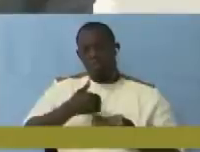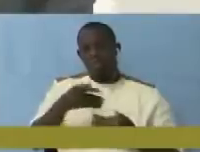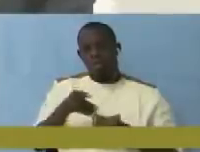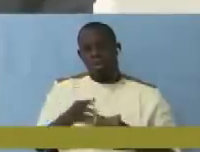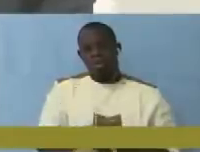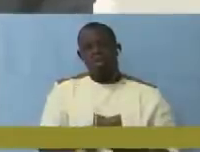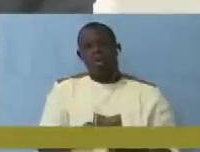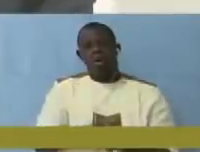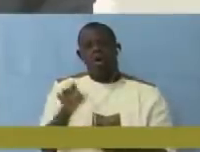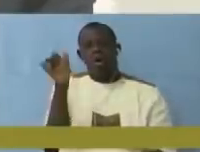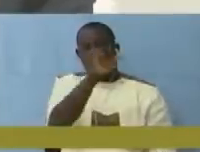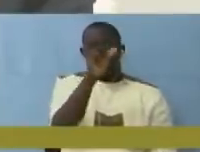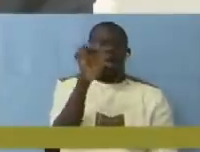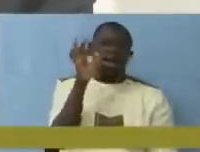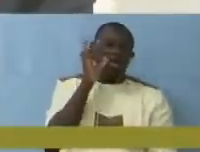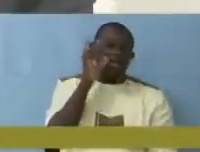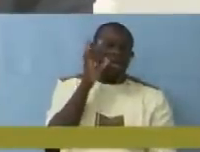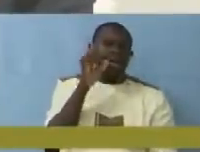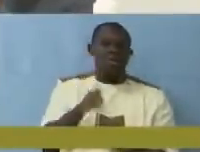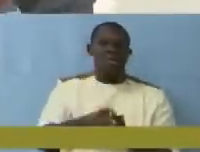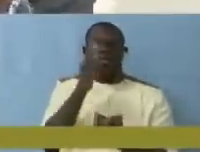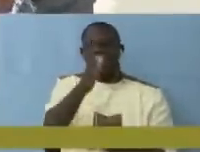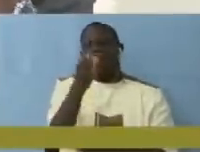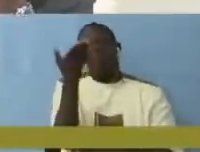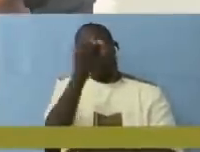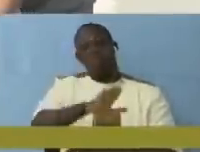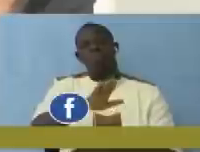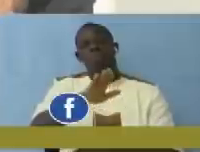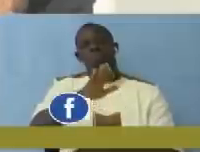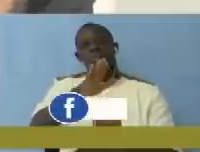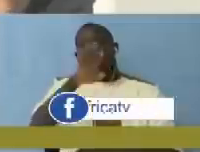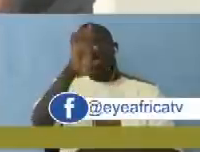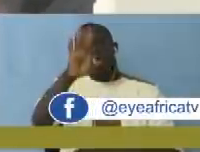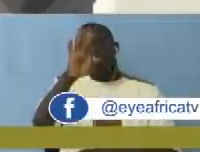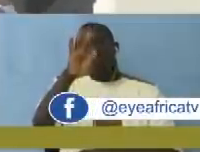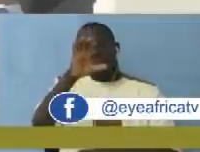Another answer. Straight from the Fodebari hymn.